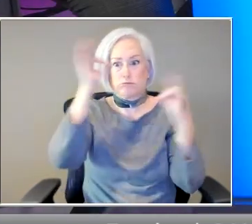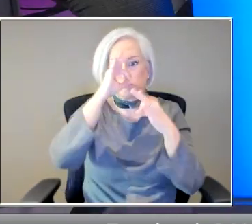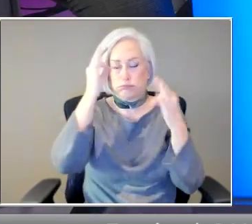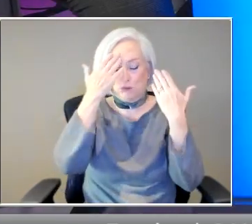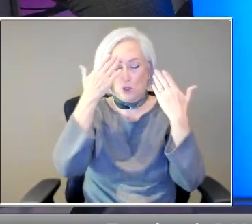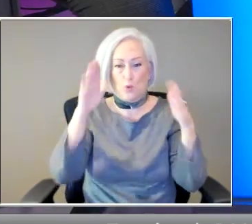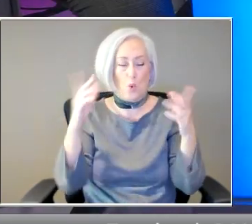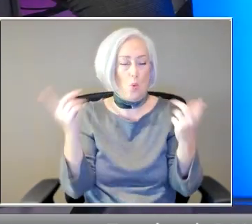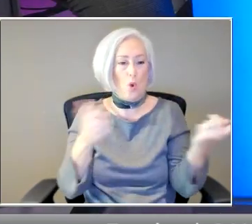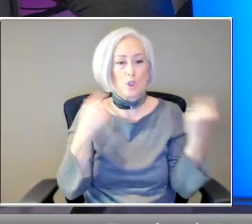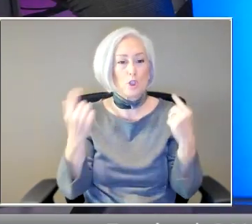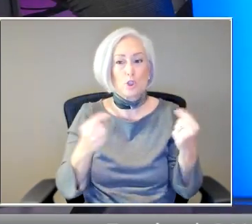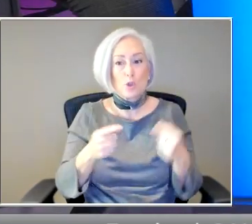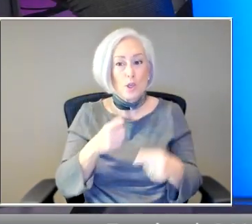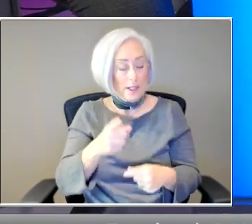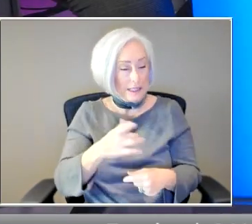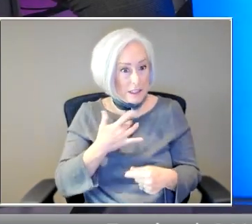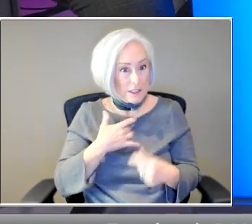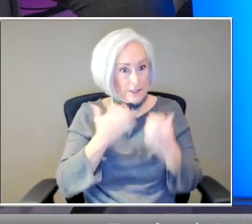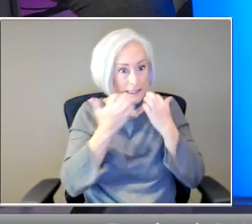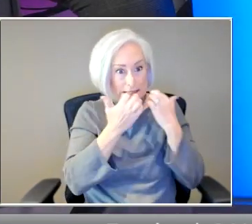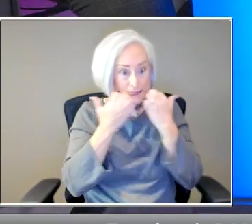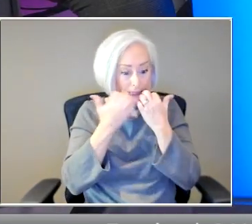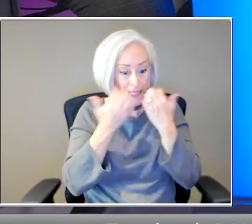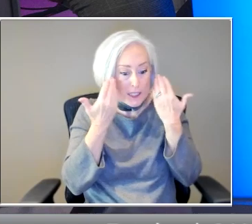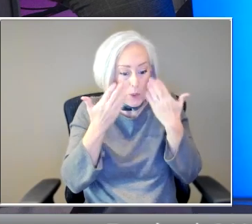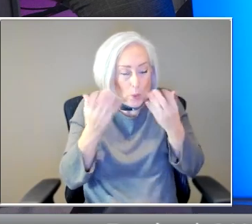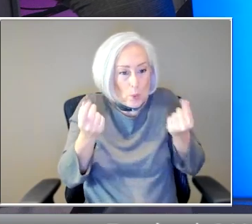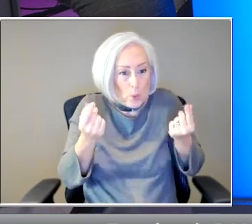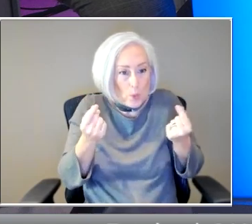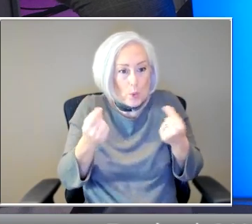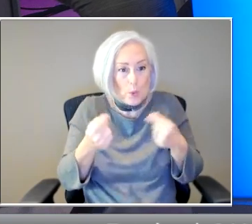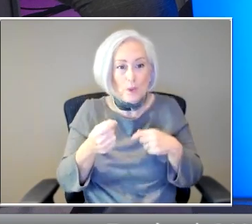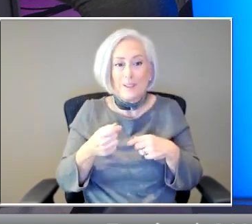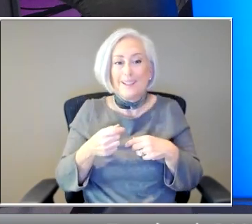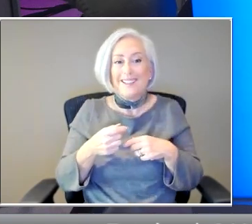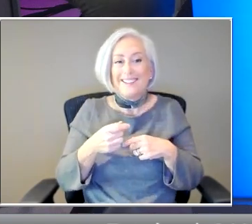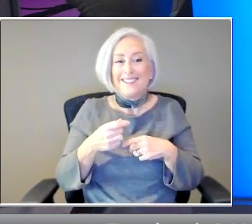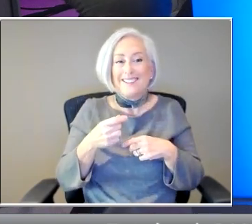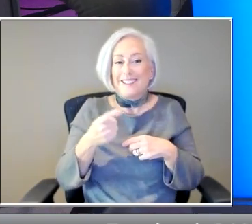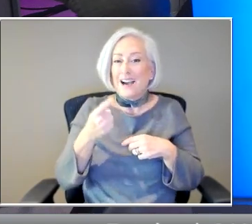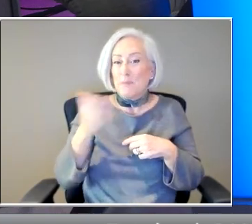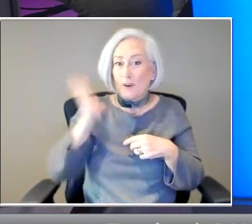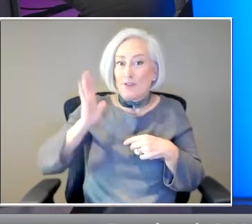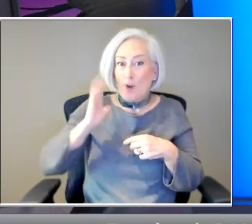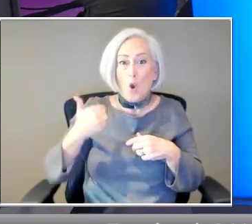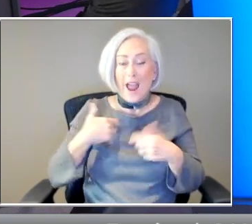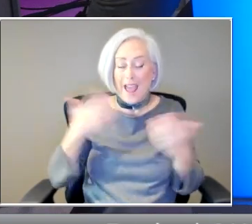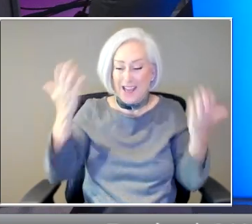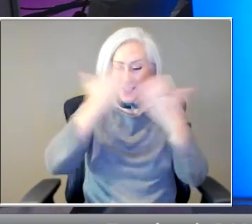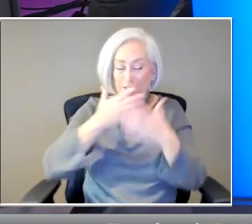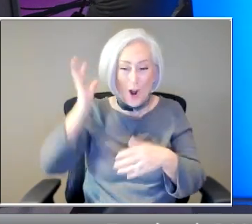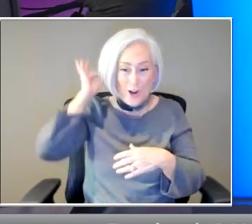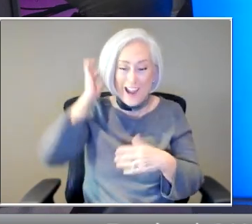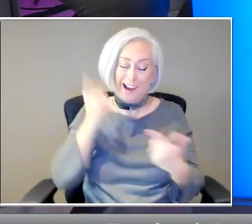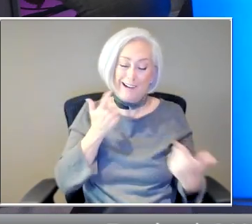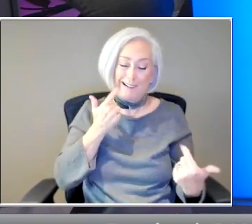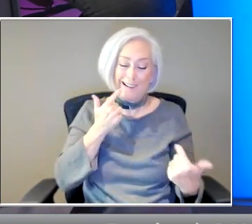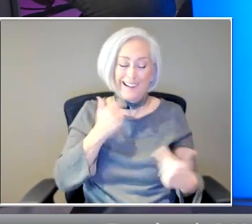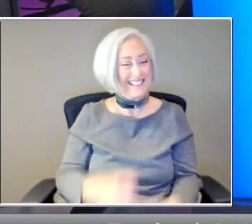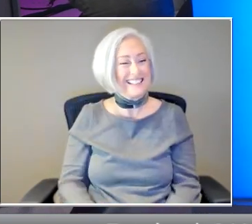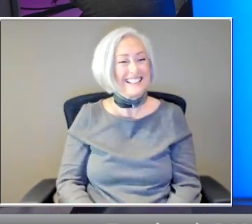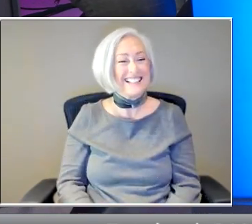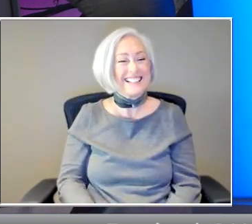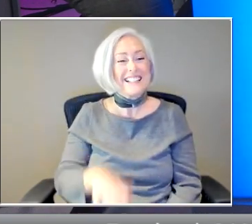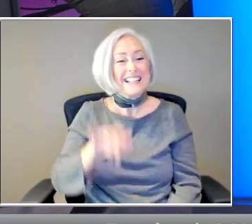biter? Like you didn't know? Well, I used to have dark hair. Turned your hair white. Was it like a crash course in